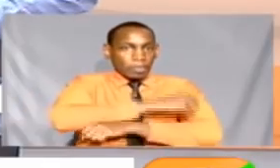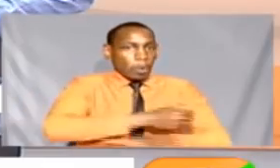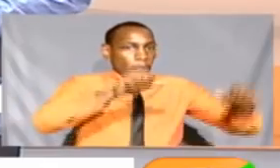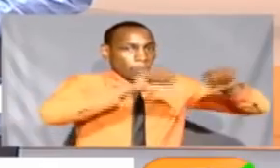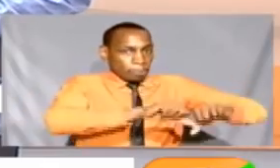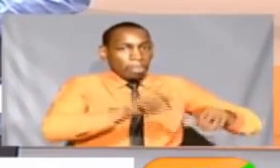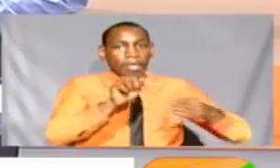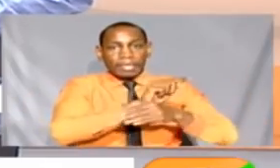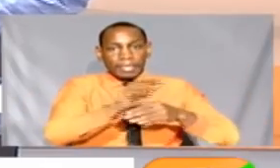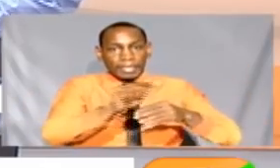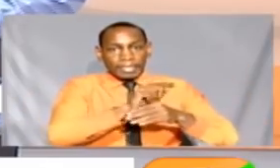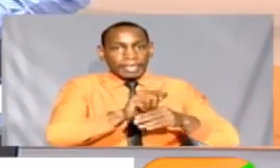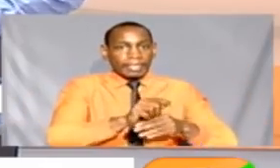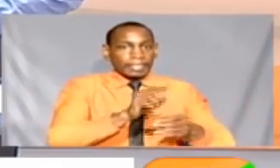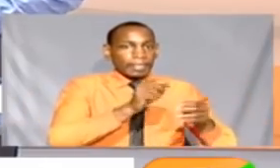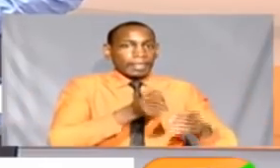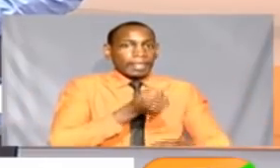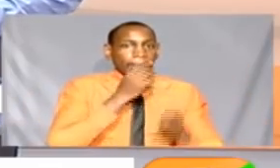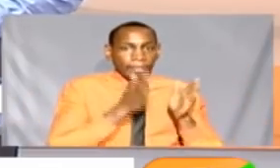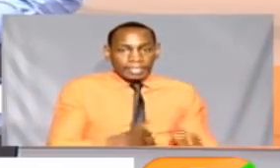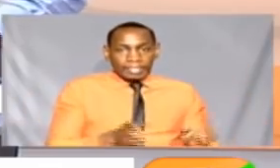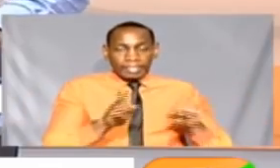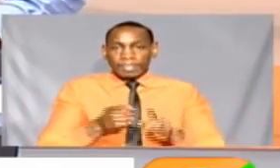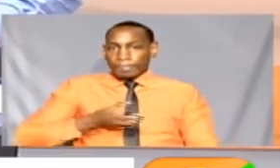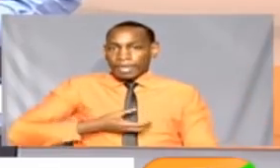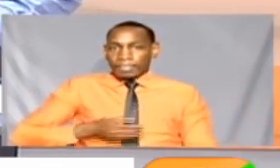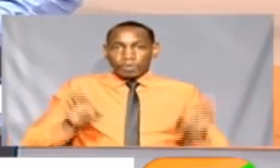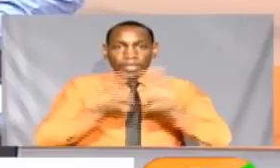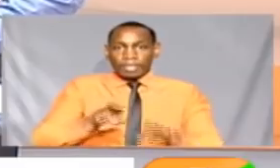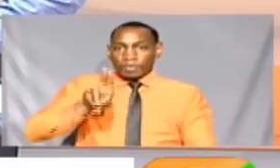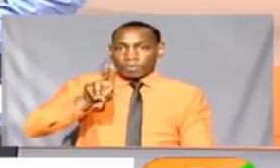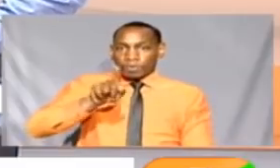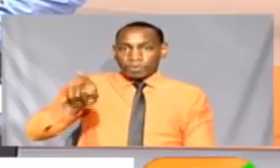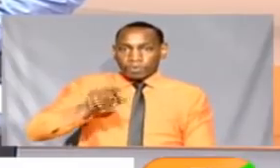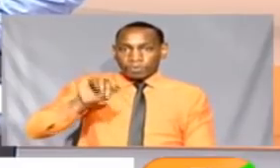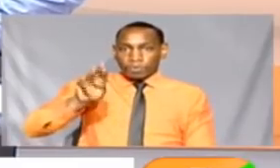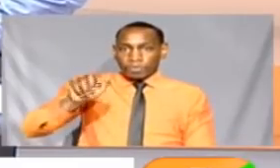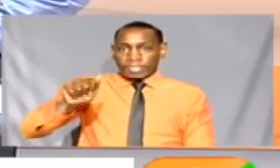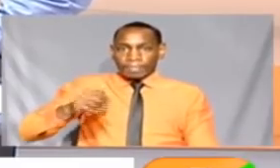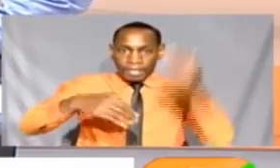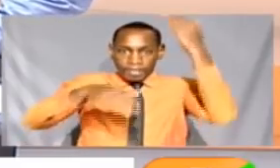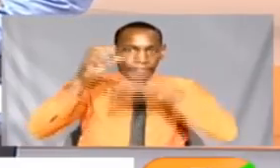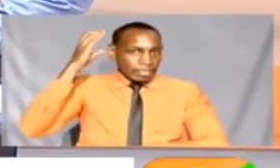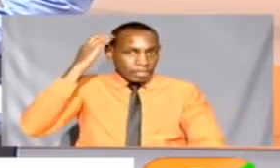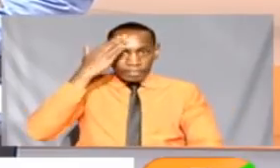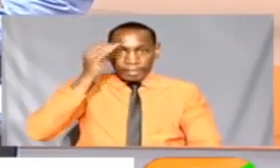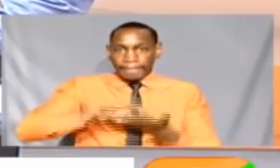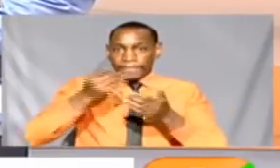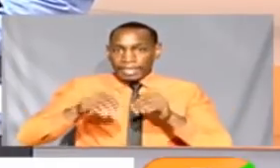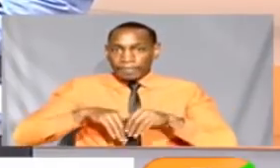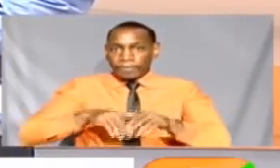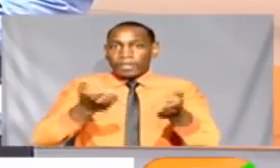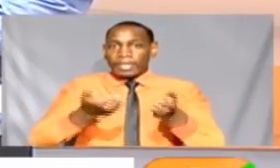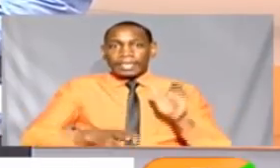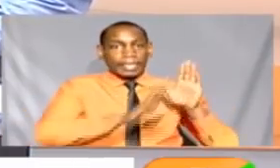of training medics. Well, meanwhile, the council has closed down Uzima University College for failing to comply with the